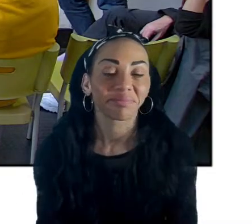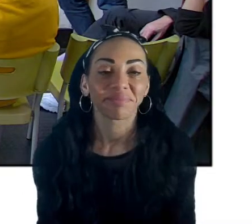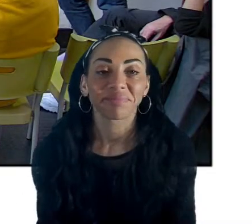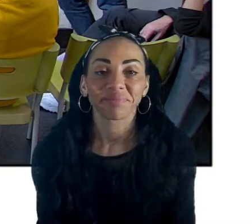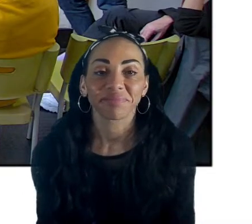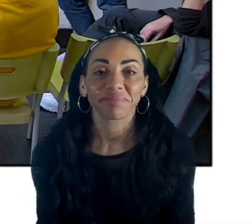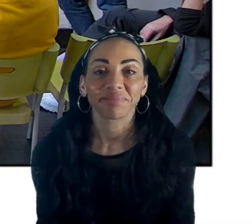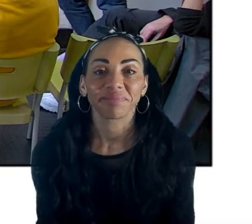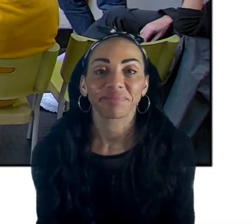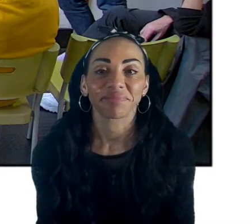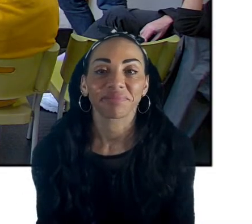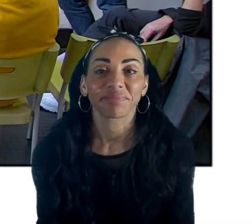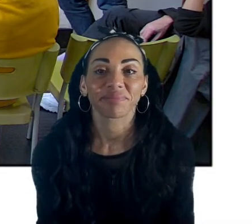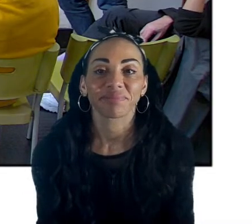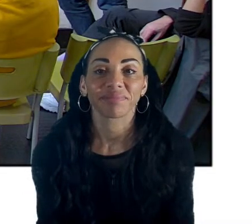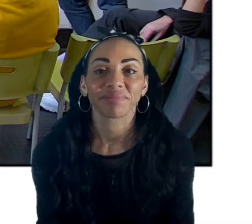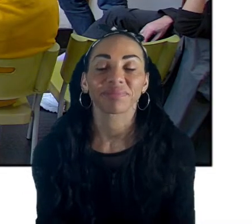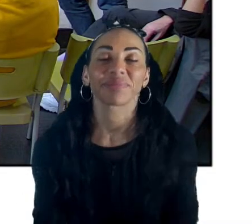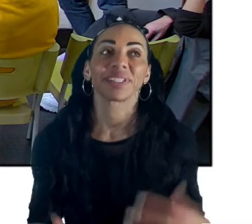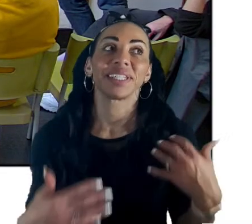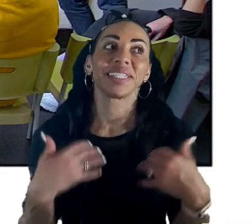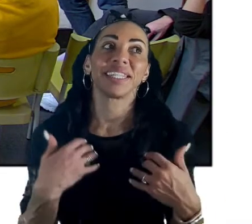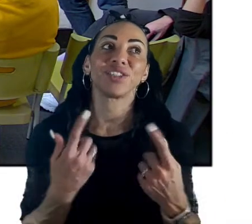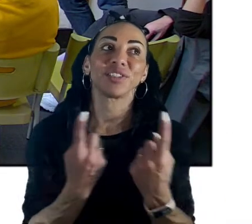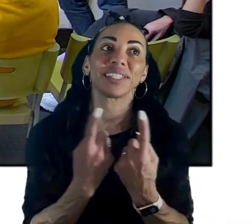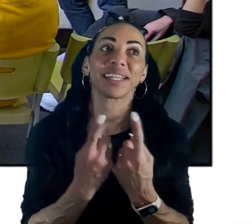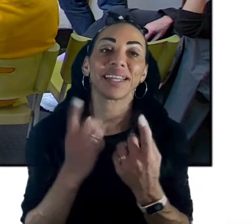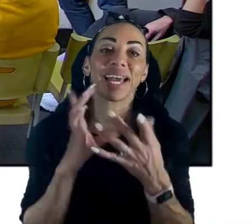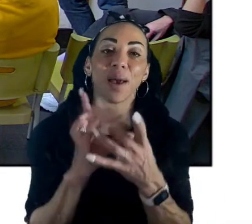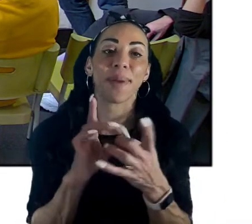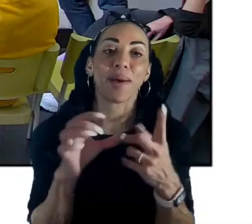interesting thing about AI is